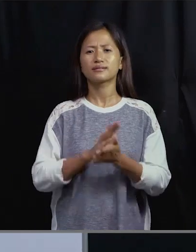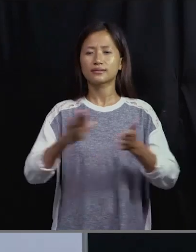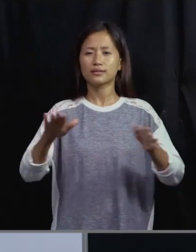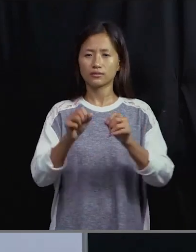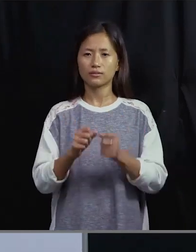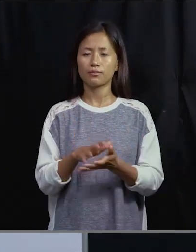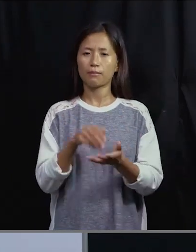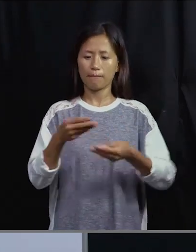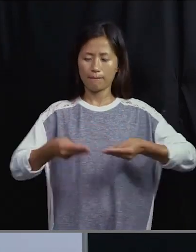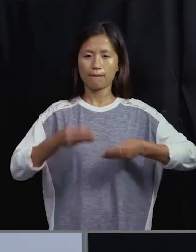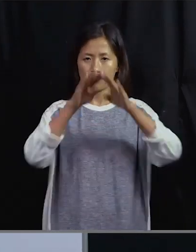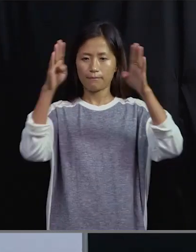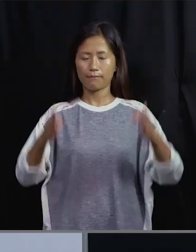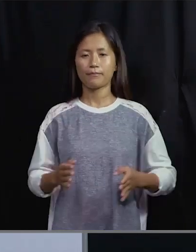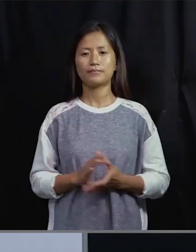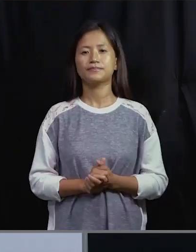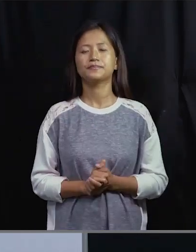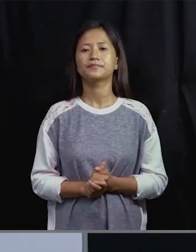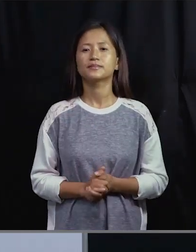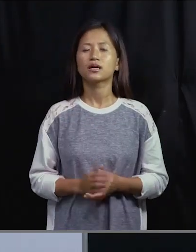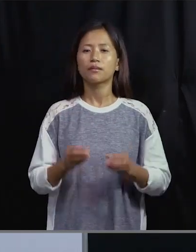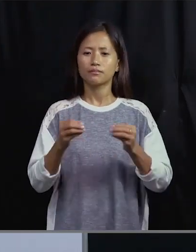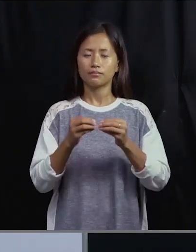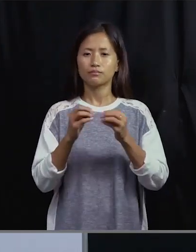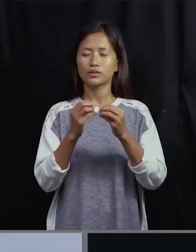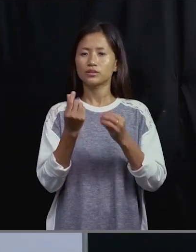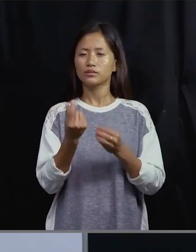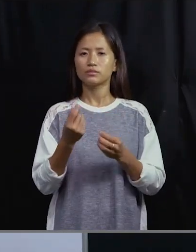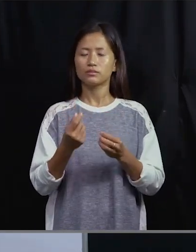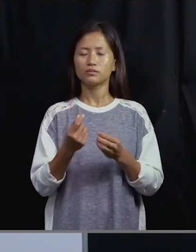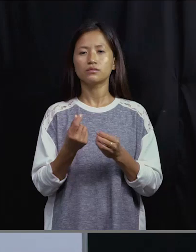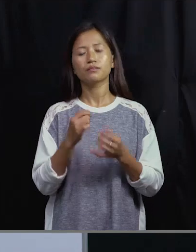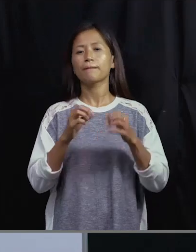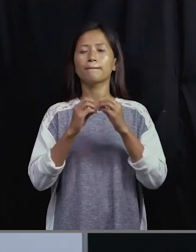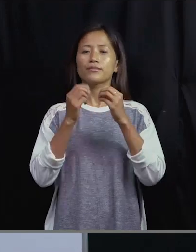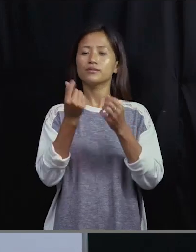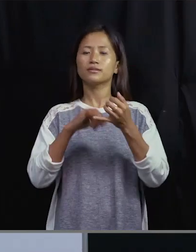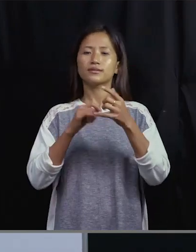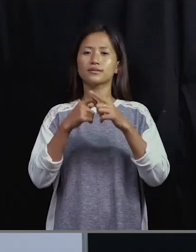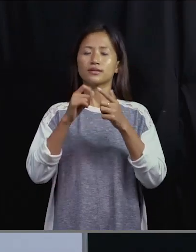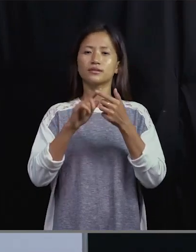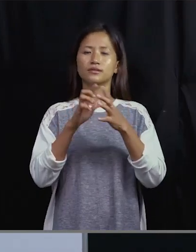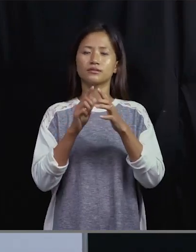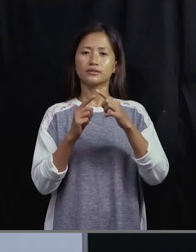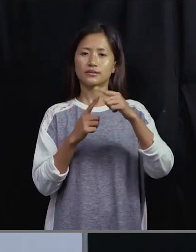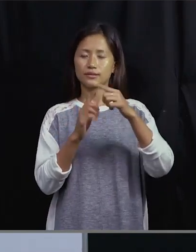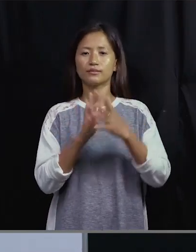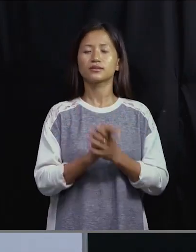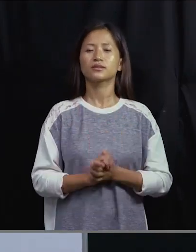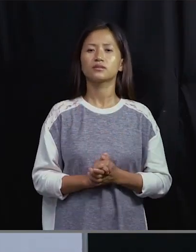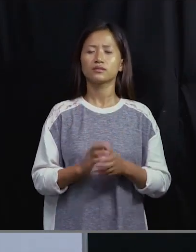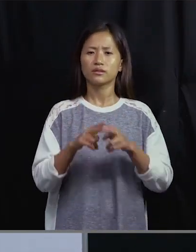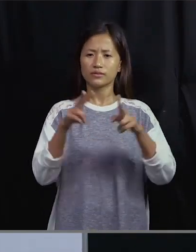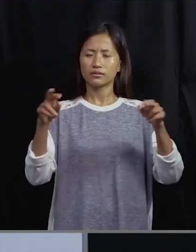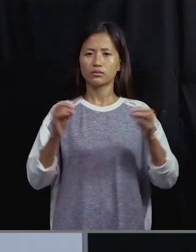product that we get in the market are basket or even television, the monitor, all those are made up of plastic, isn't it? So there are